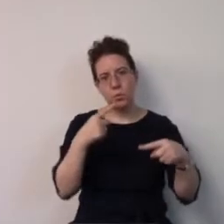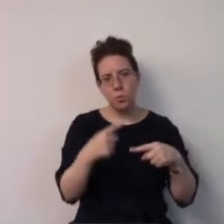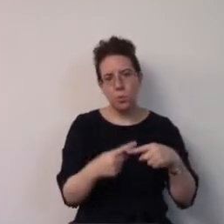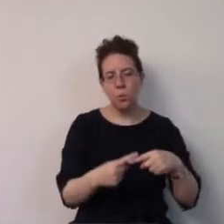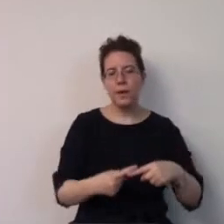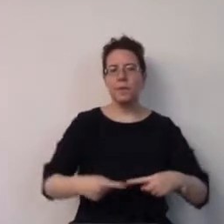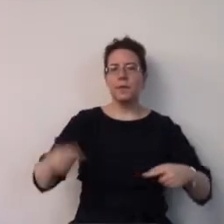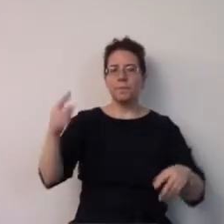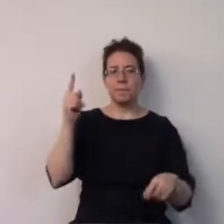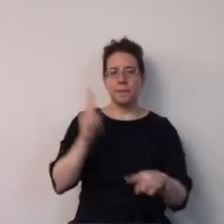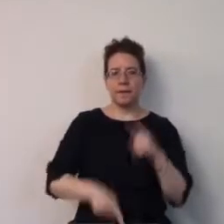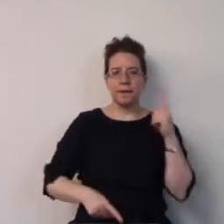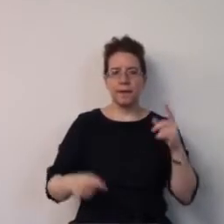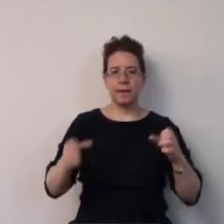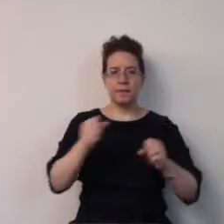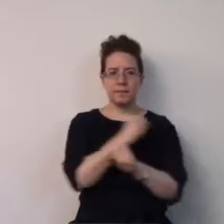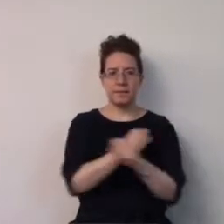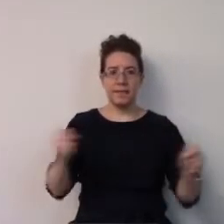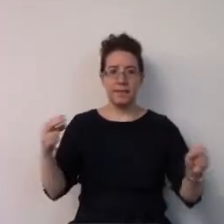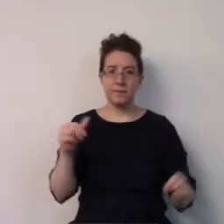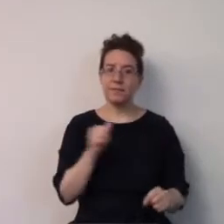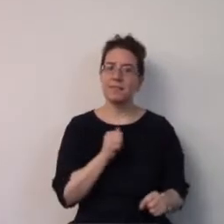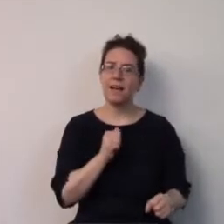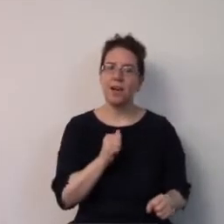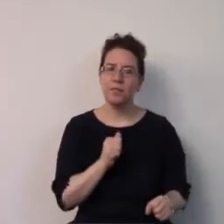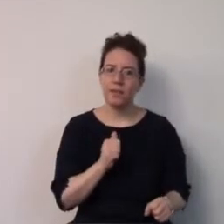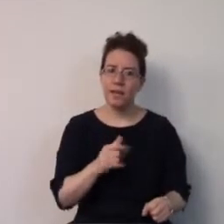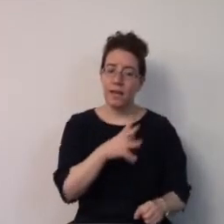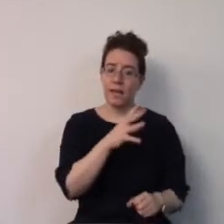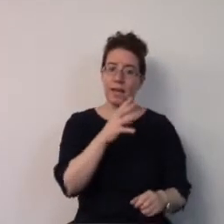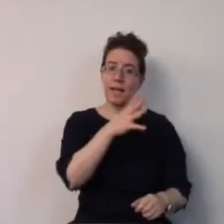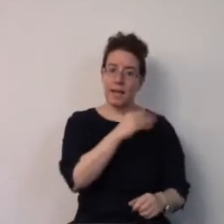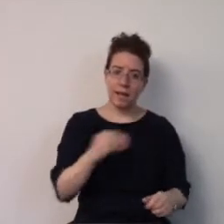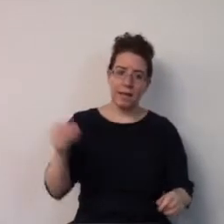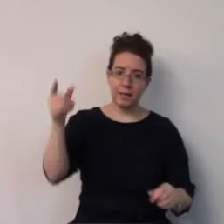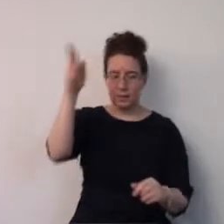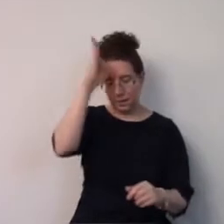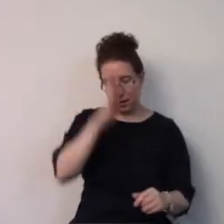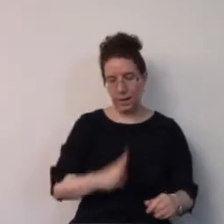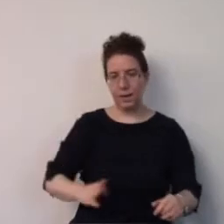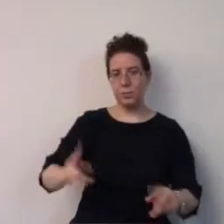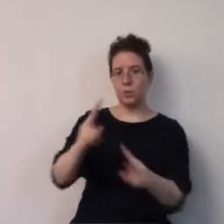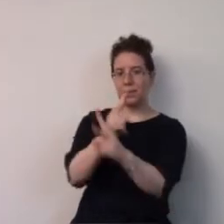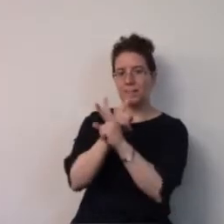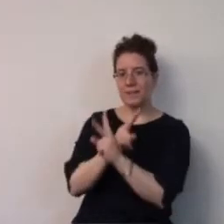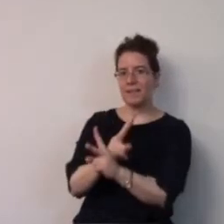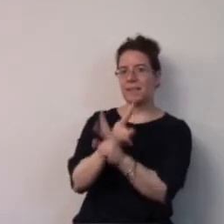Hallelujah. Yes, we need to keep your eyes off every backslider, every lukewarm Christian.